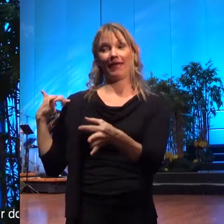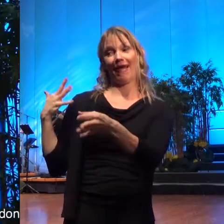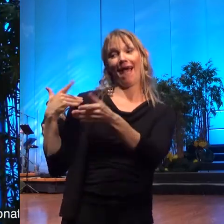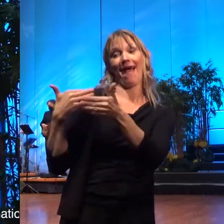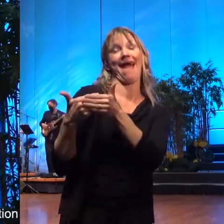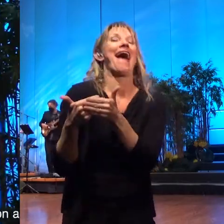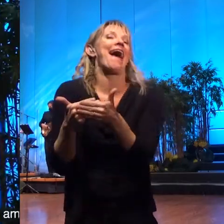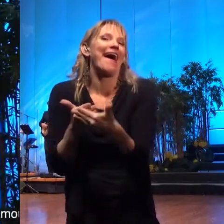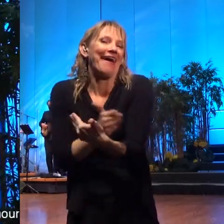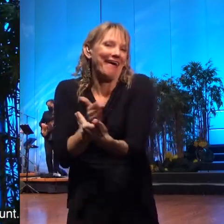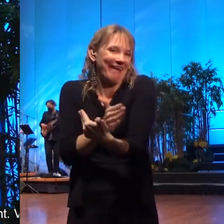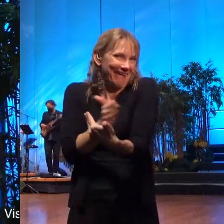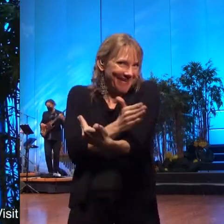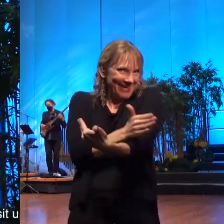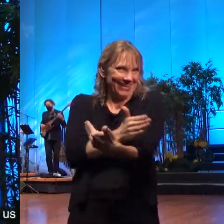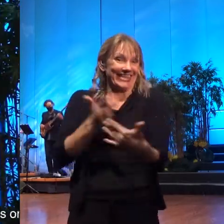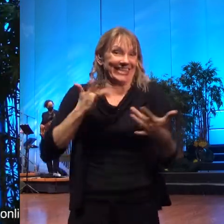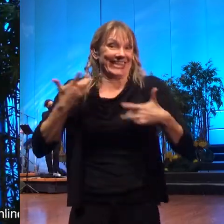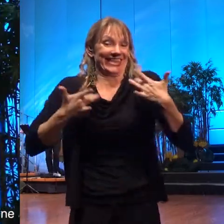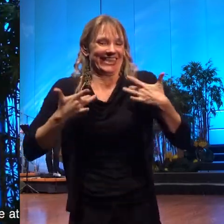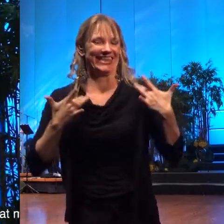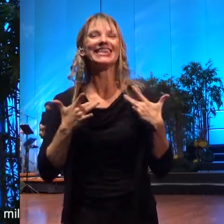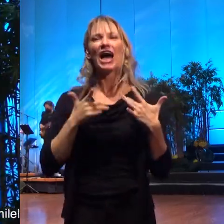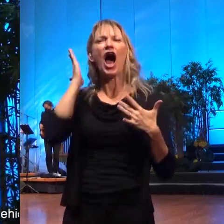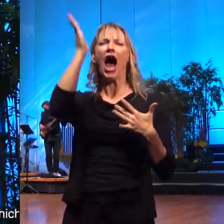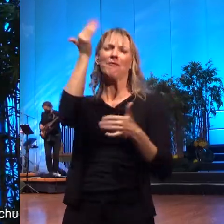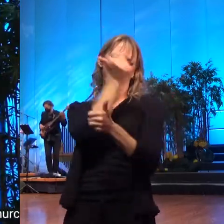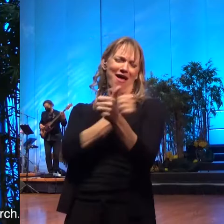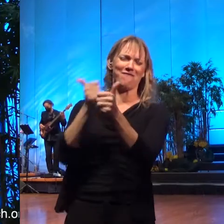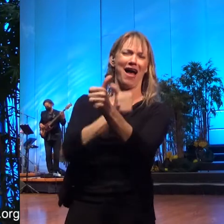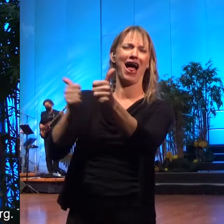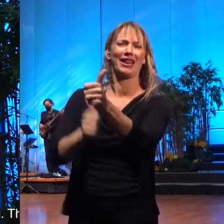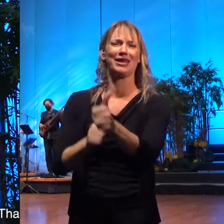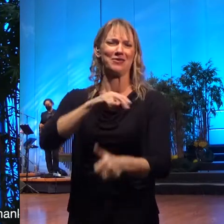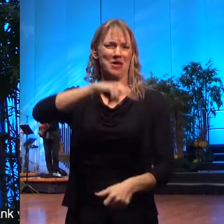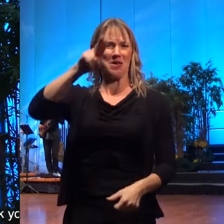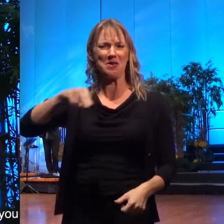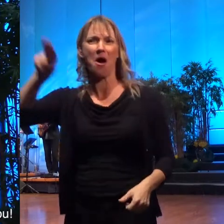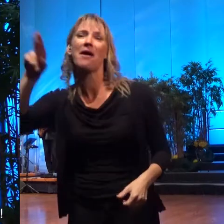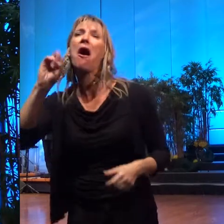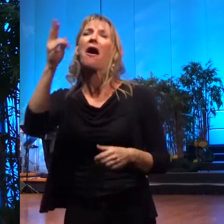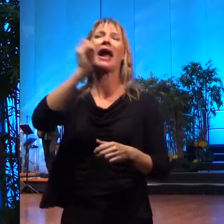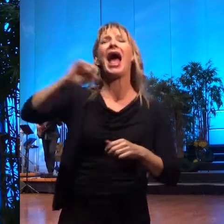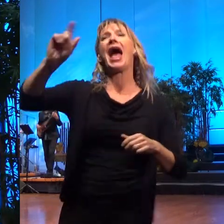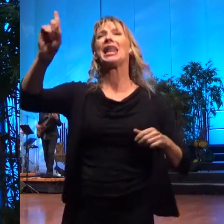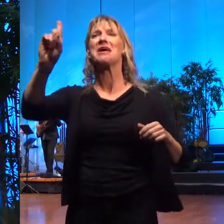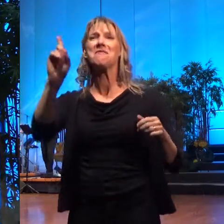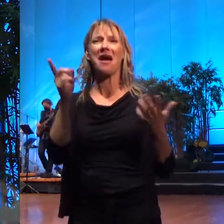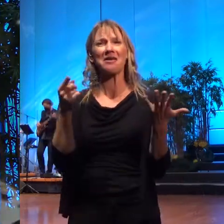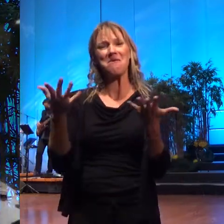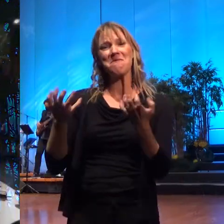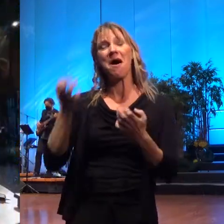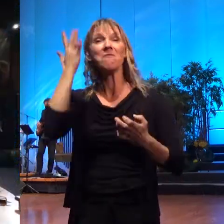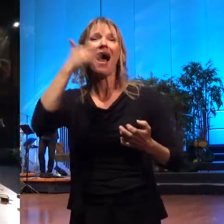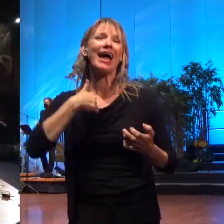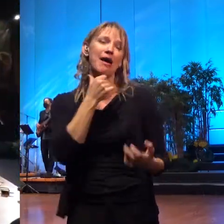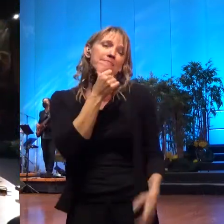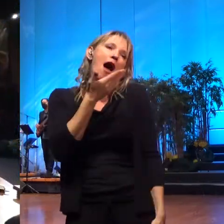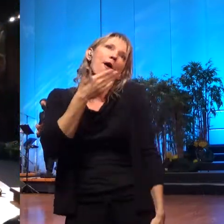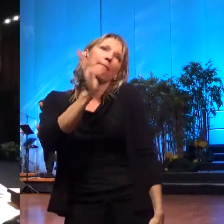the foreplay. Darling, I would follow you to Norway or anywhere you wanted, cause I'm not